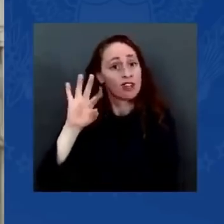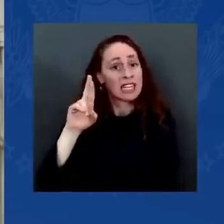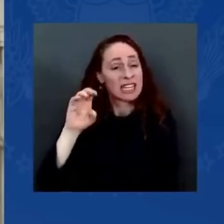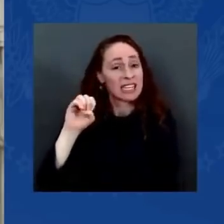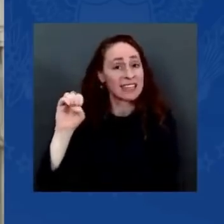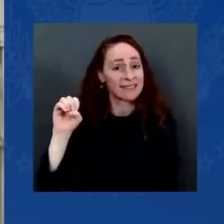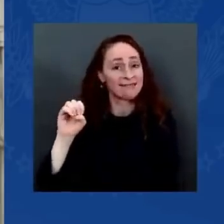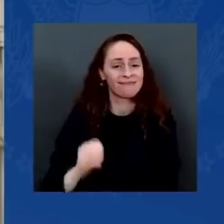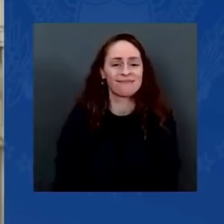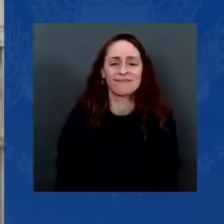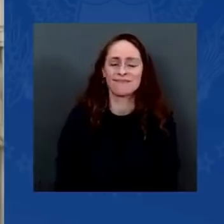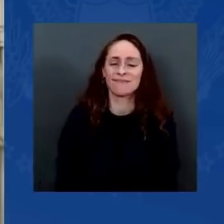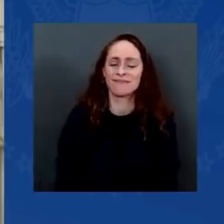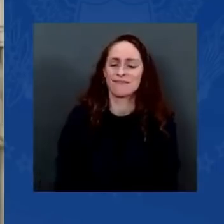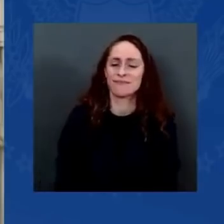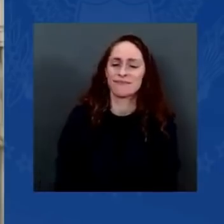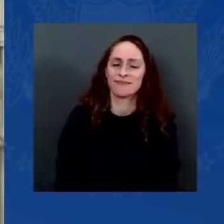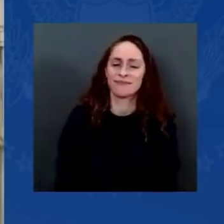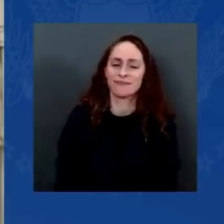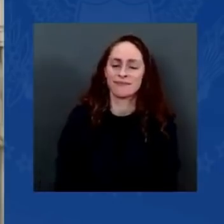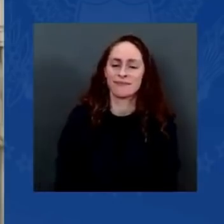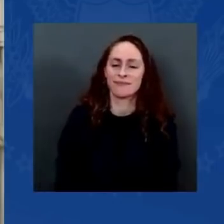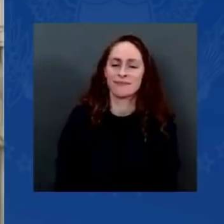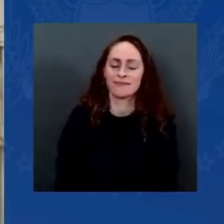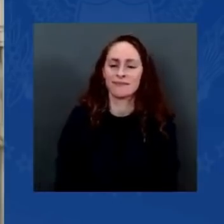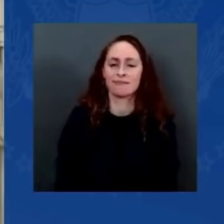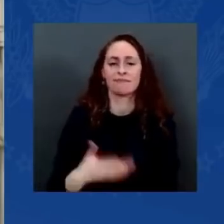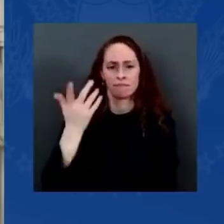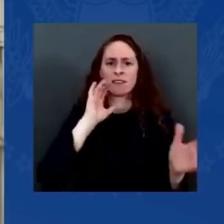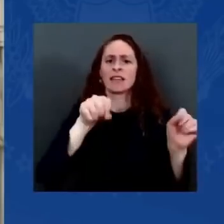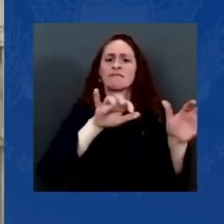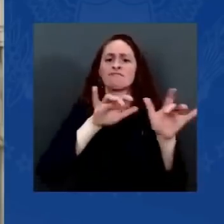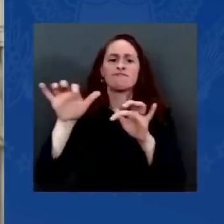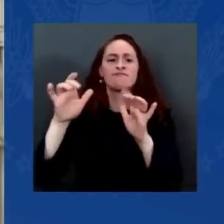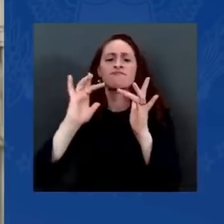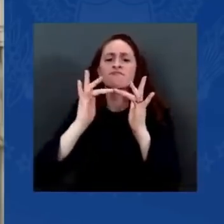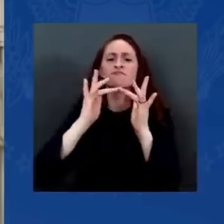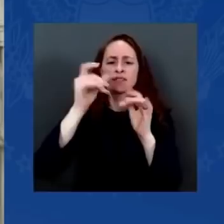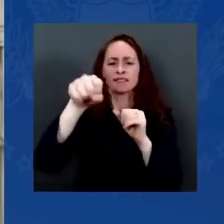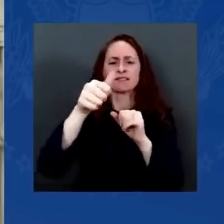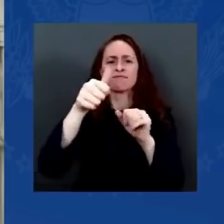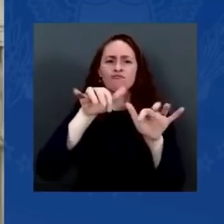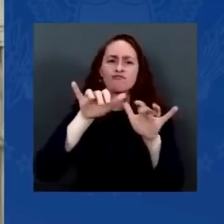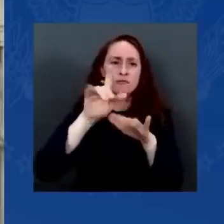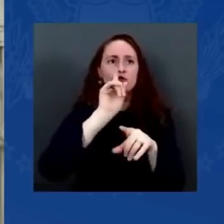We've arranged for it to be easier for you to find a free COVID testing site near you on